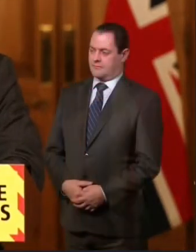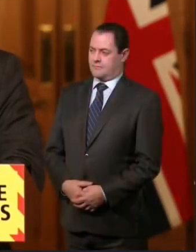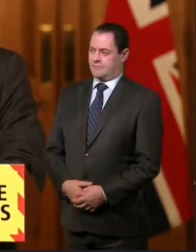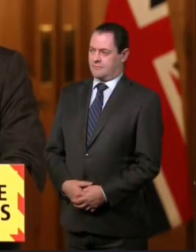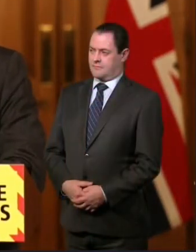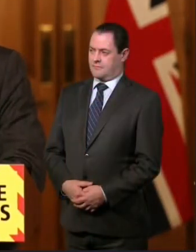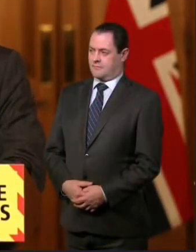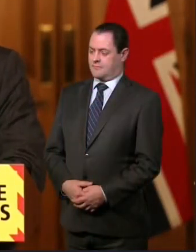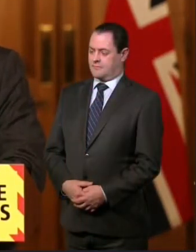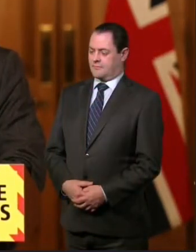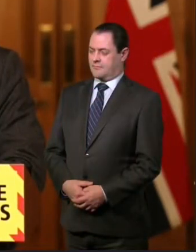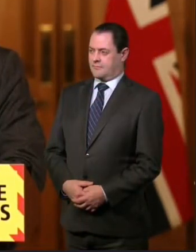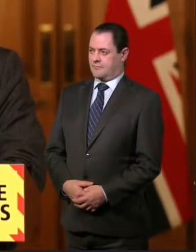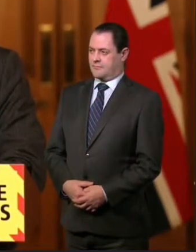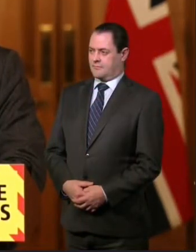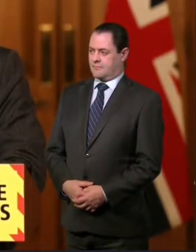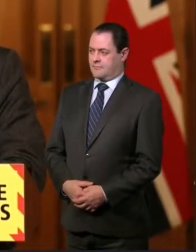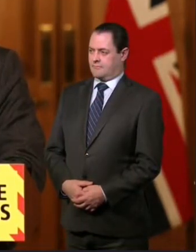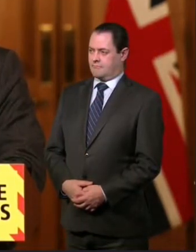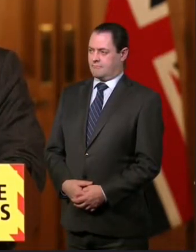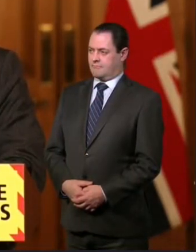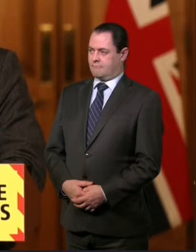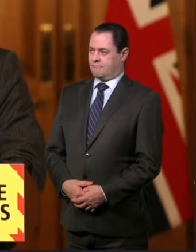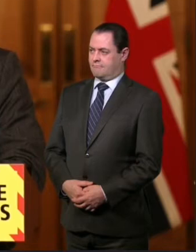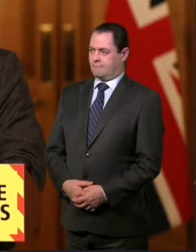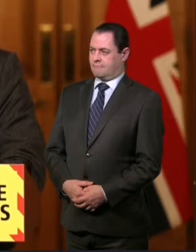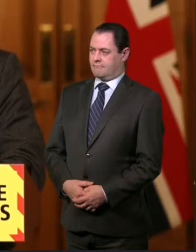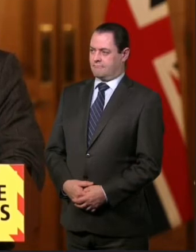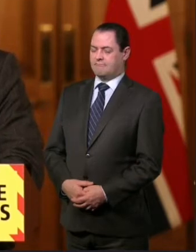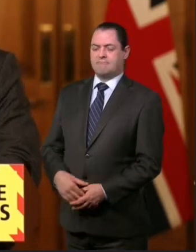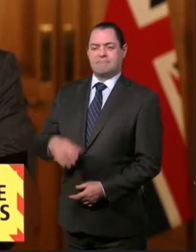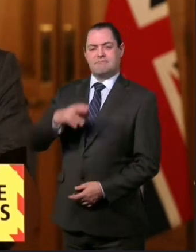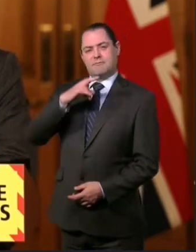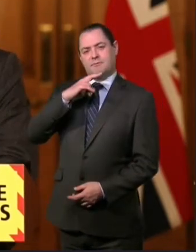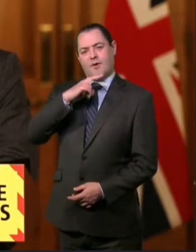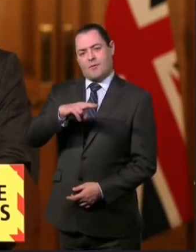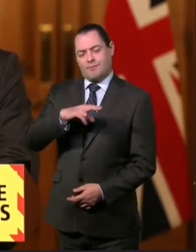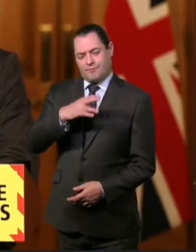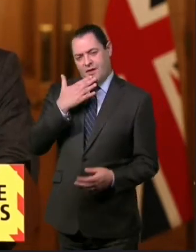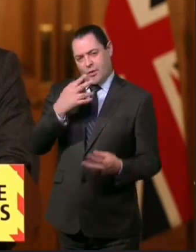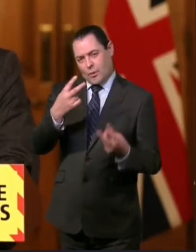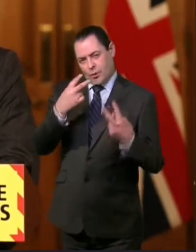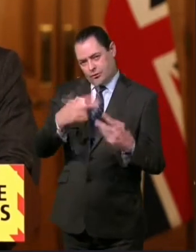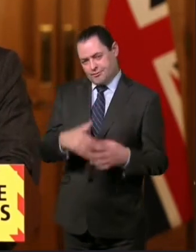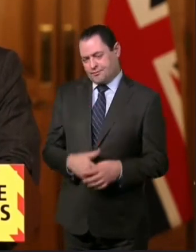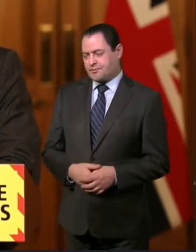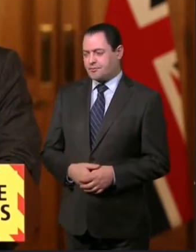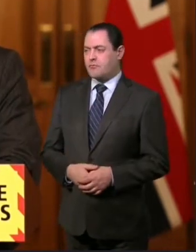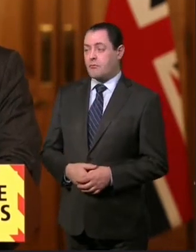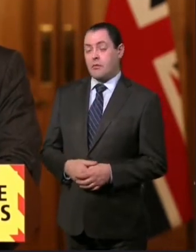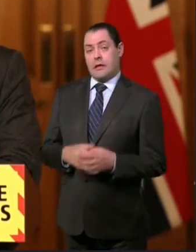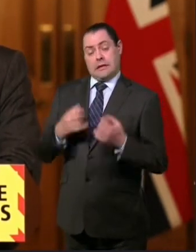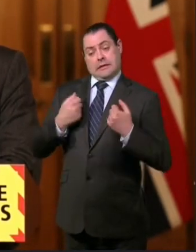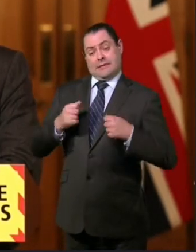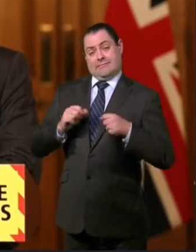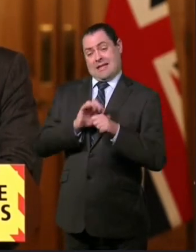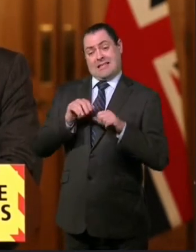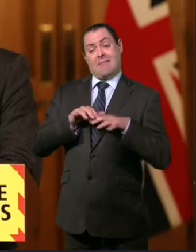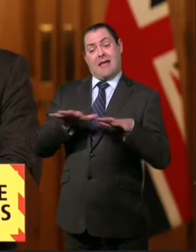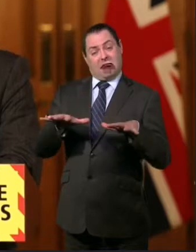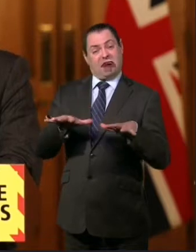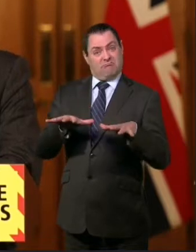Good afternoon. Thanks for joining us. Since the beginning of this pandemic, we've tried to update you as soon as possible